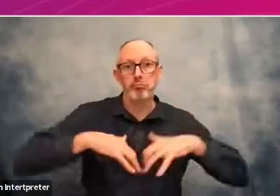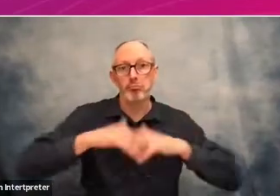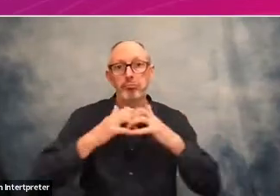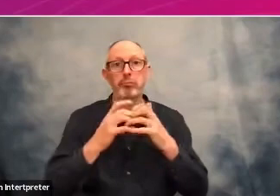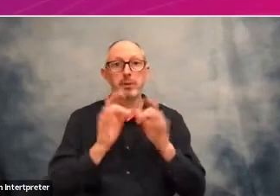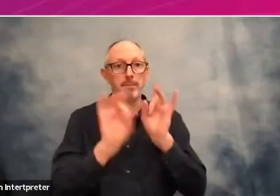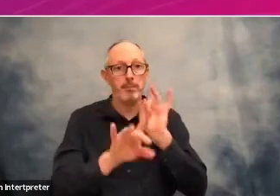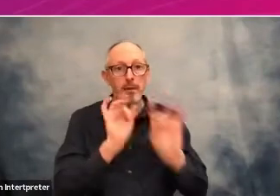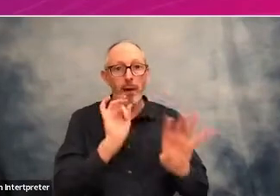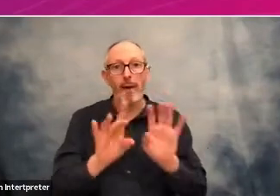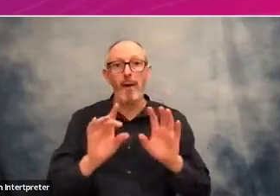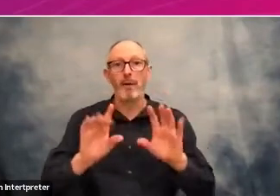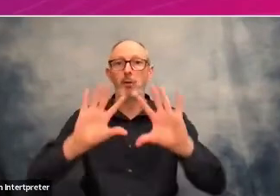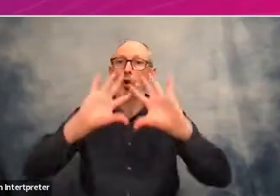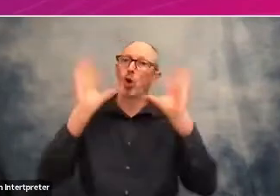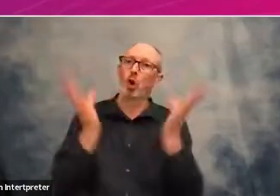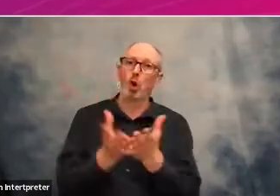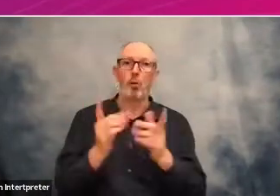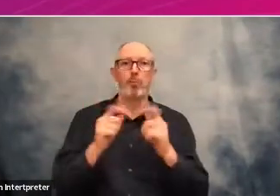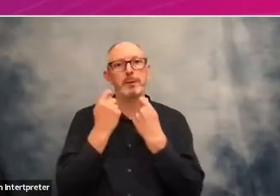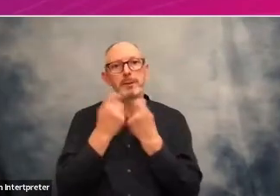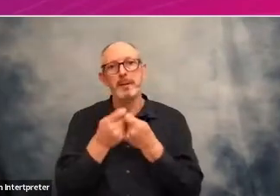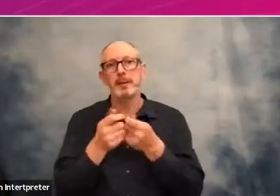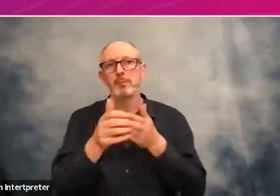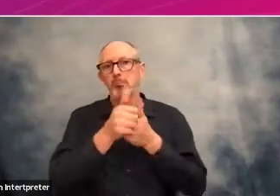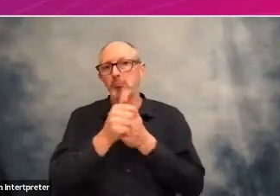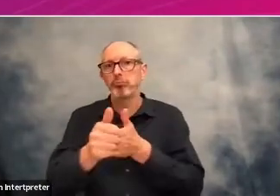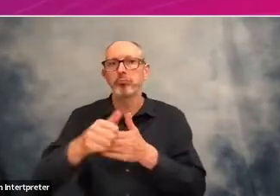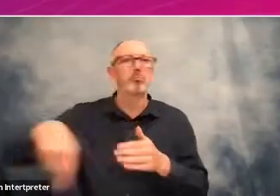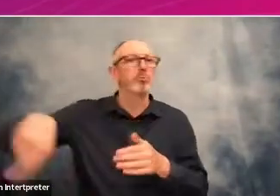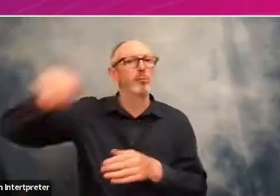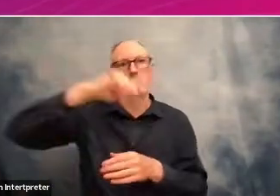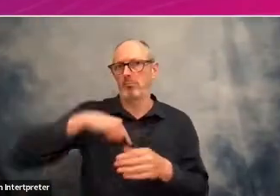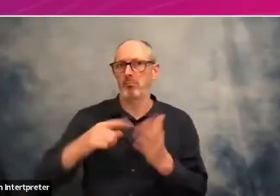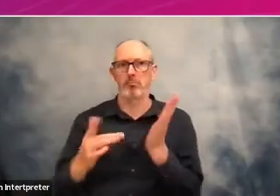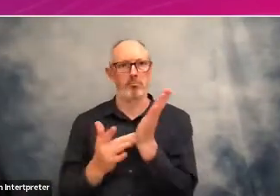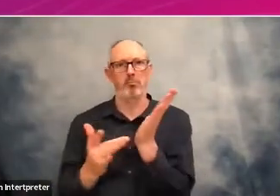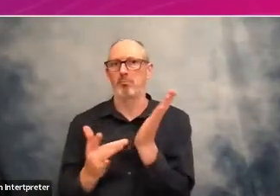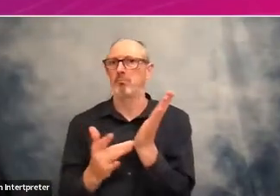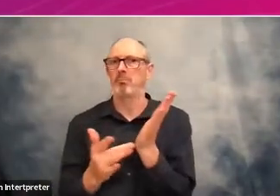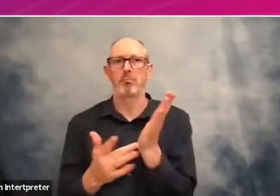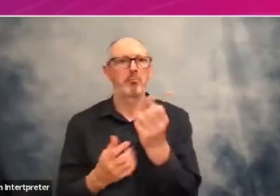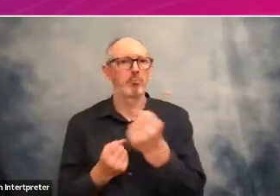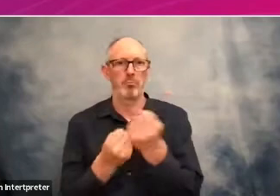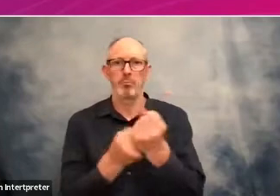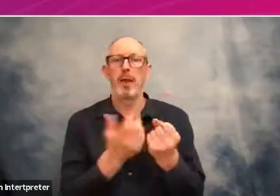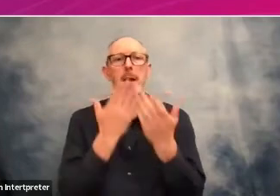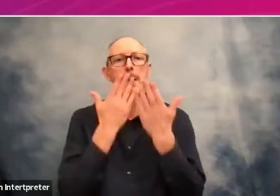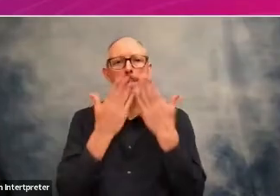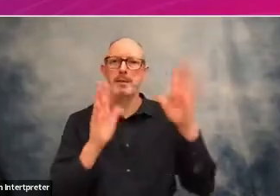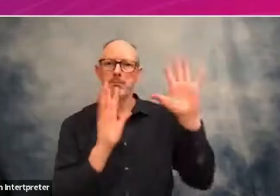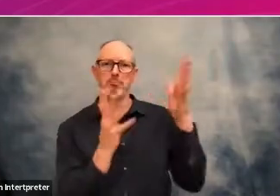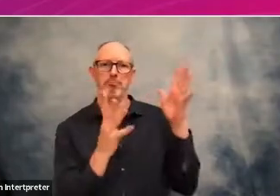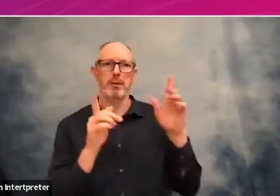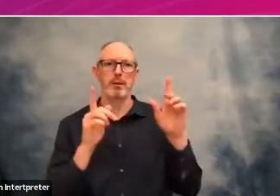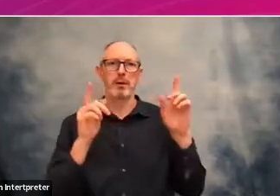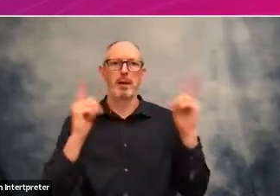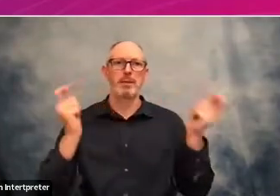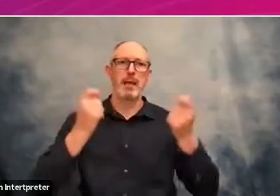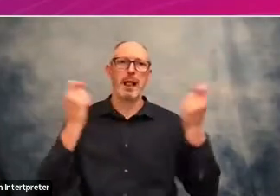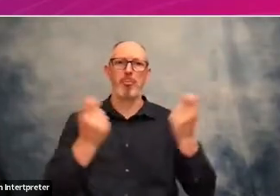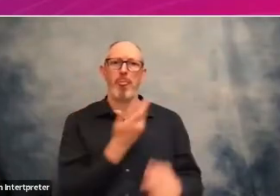global teams, and shaped the disability tech sector from the inside. Please join us in celebrating them. The program could not